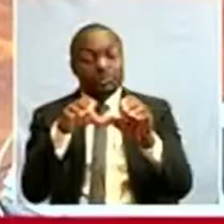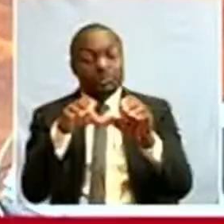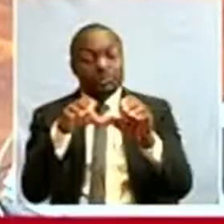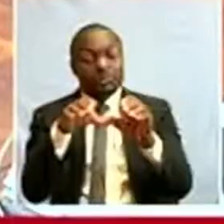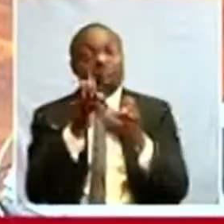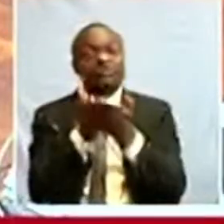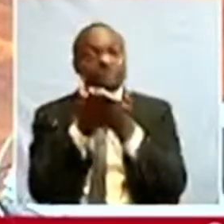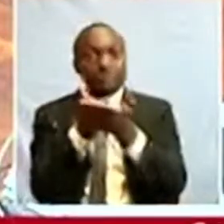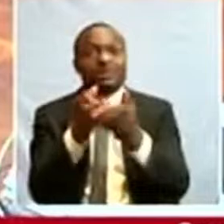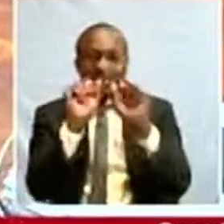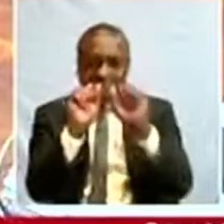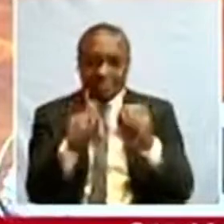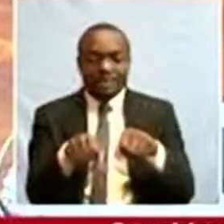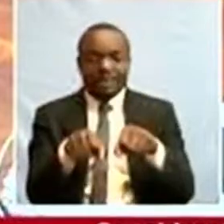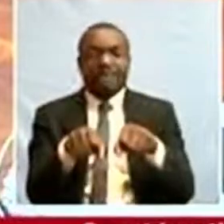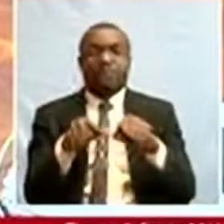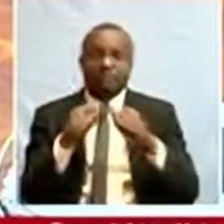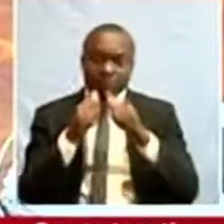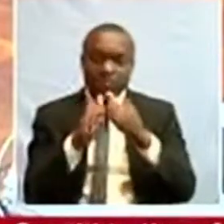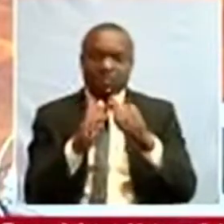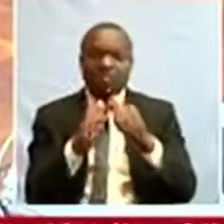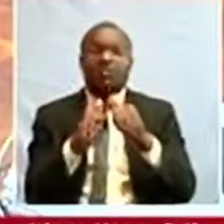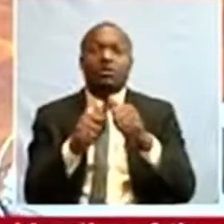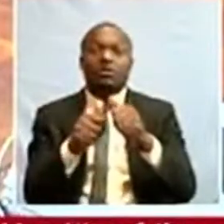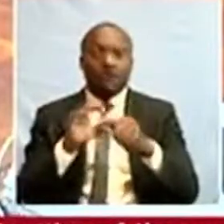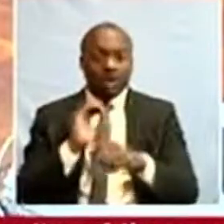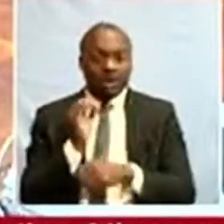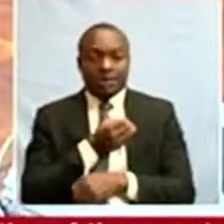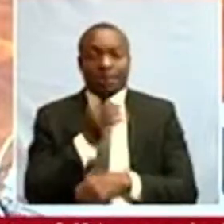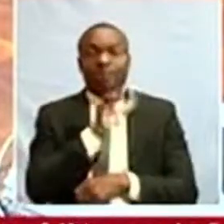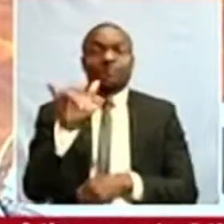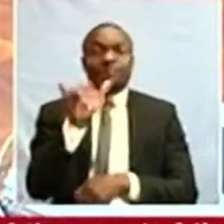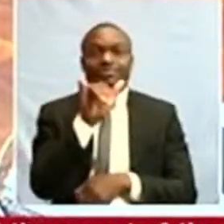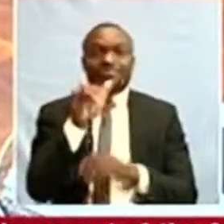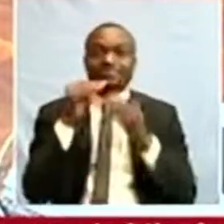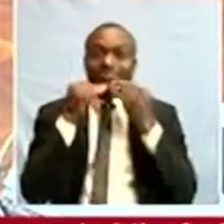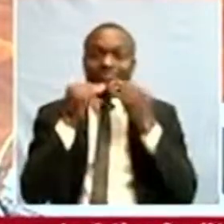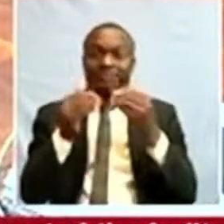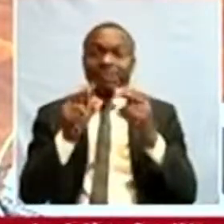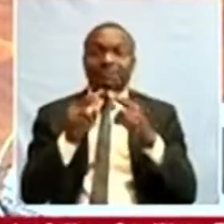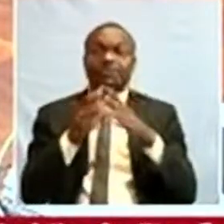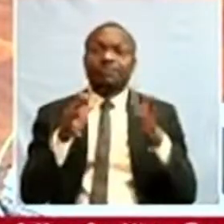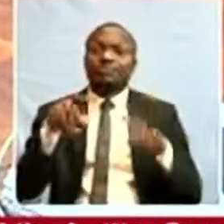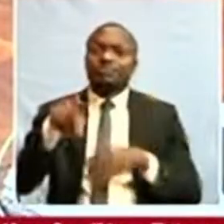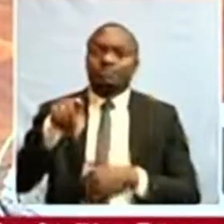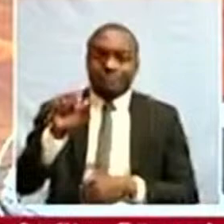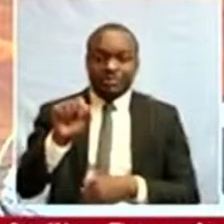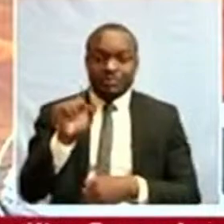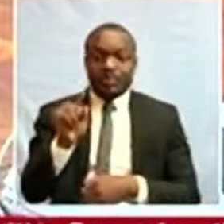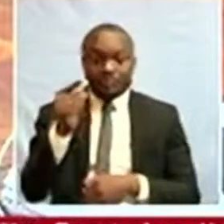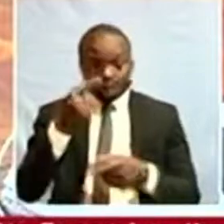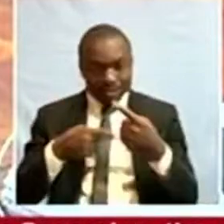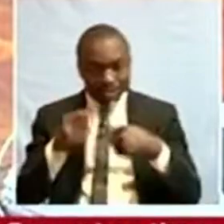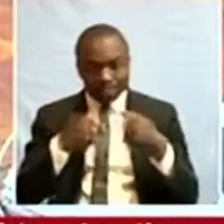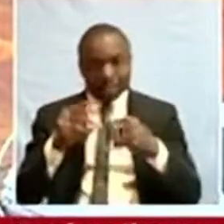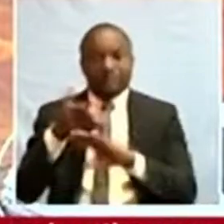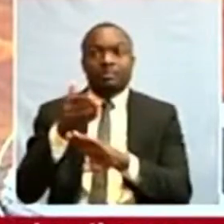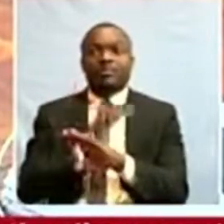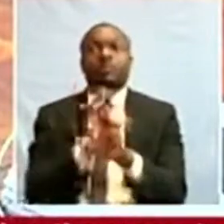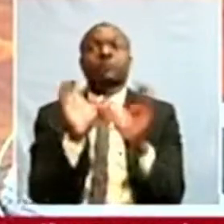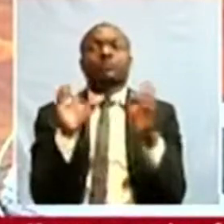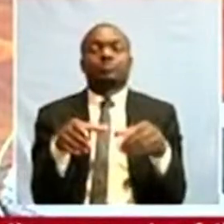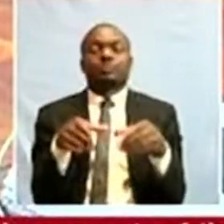format which is required by this committee. So PS, we thank you most sincerely for you coming before this honorable